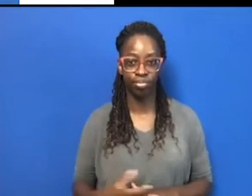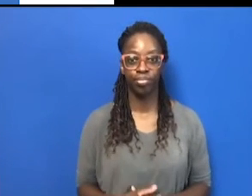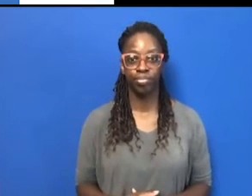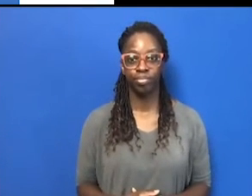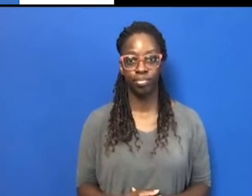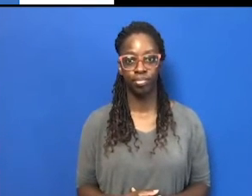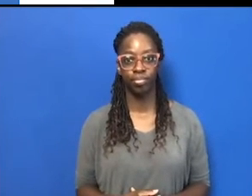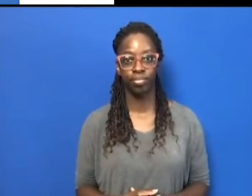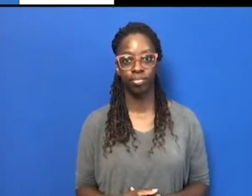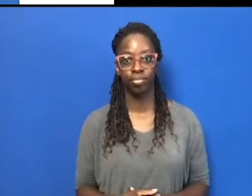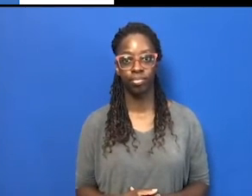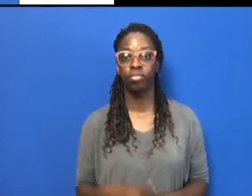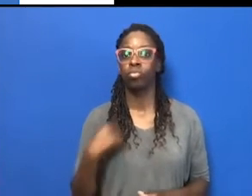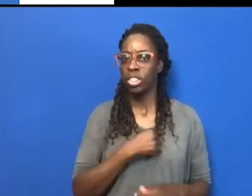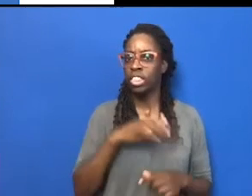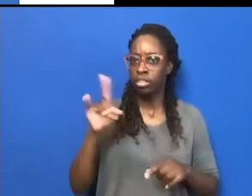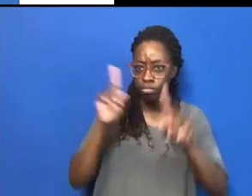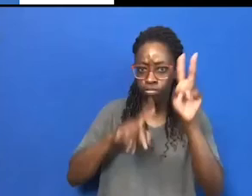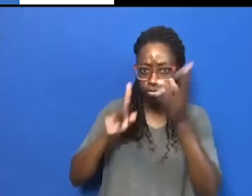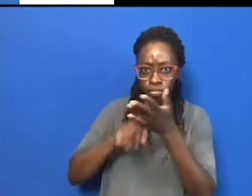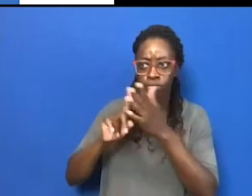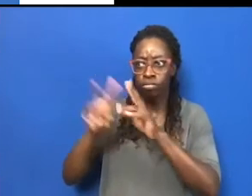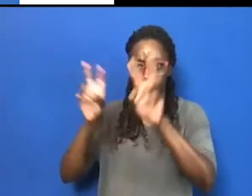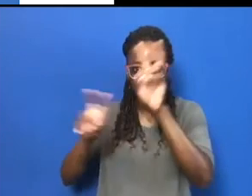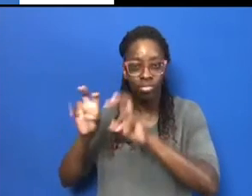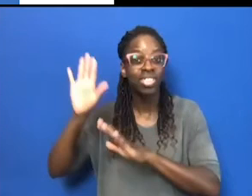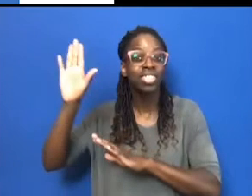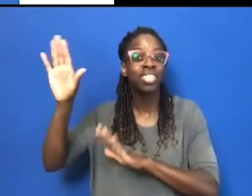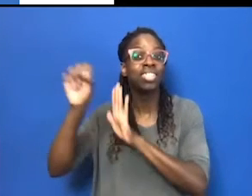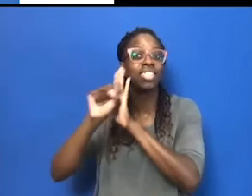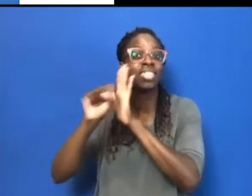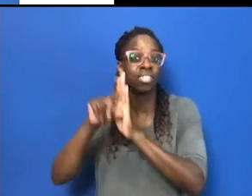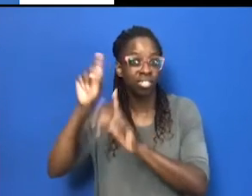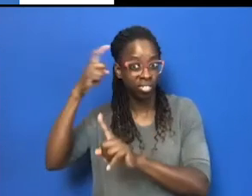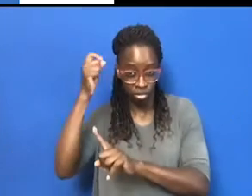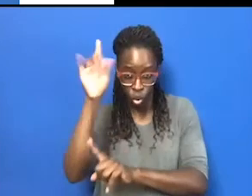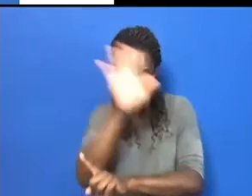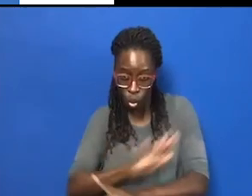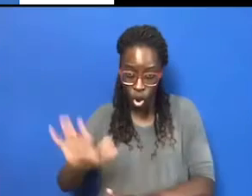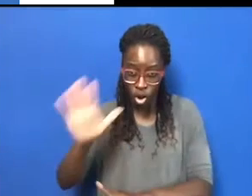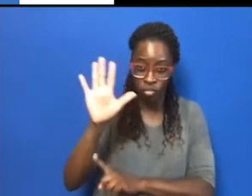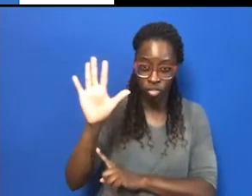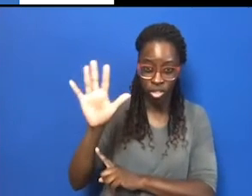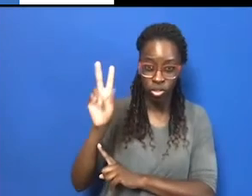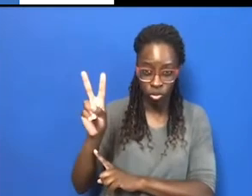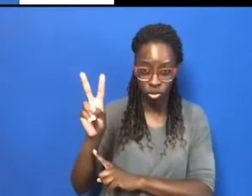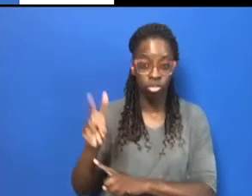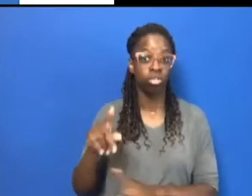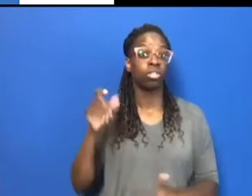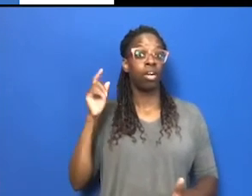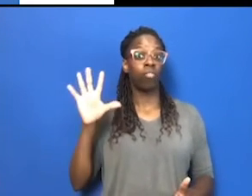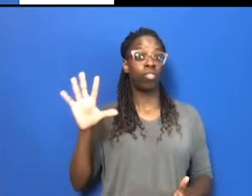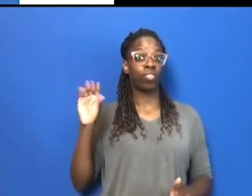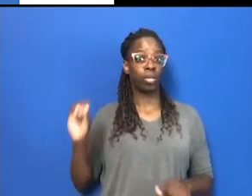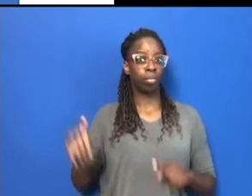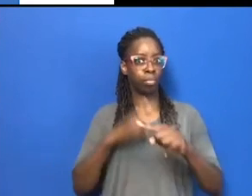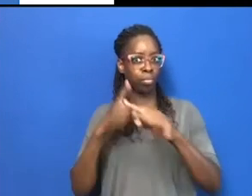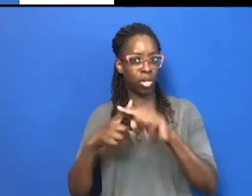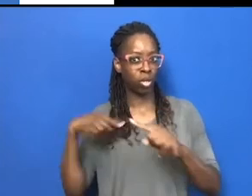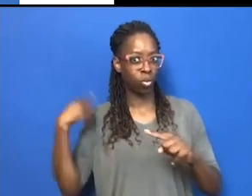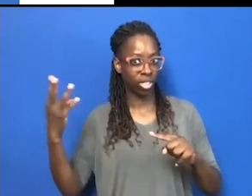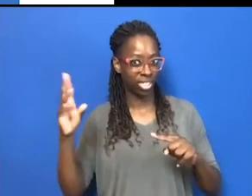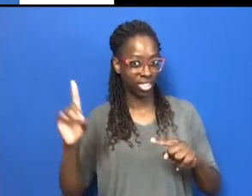examined 52 guidelines. So it was all 50 states plus DC and Head Start's Early Learning